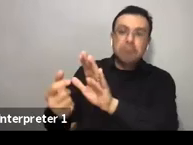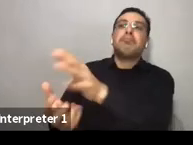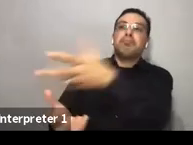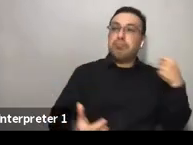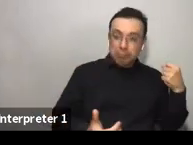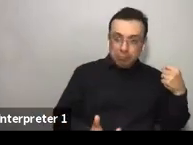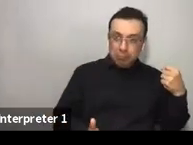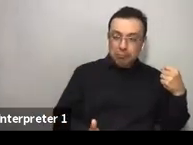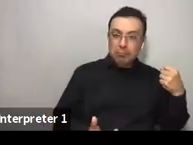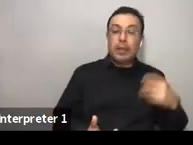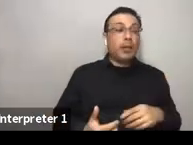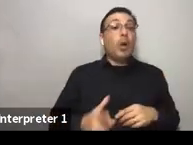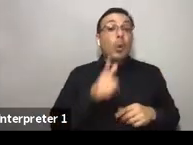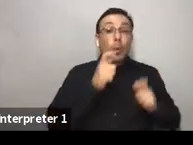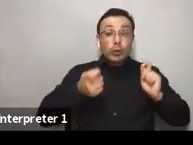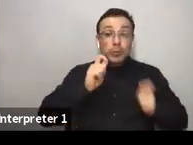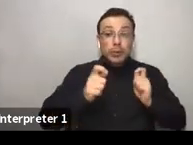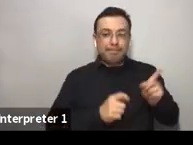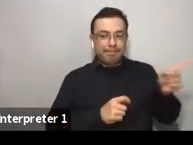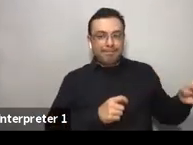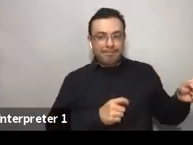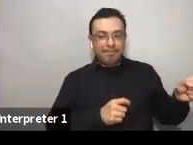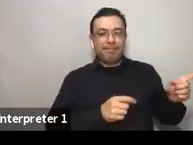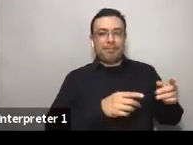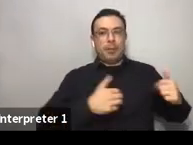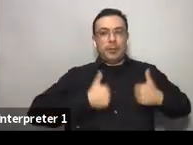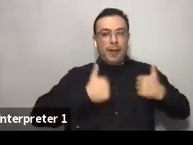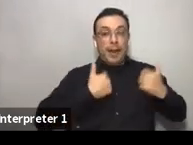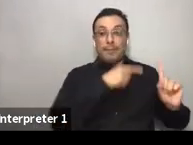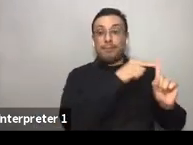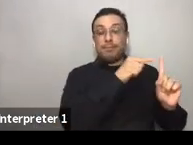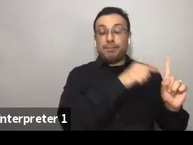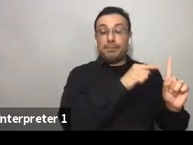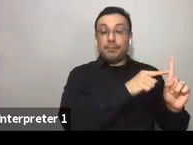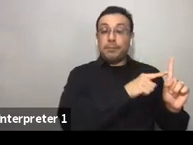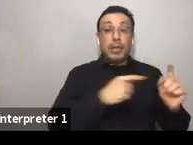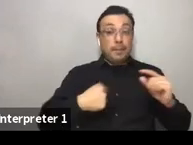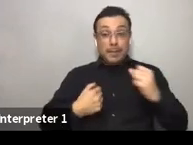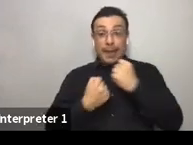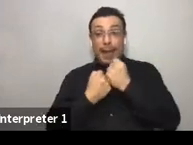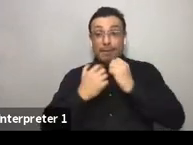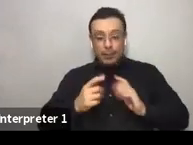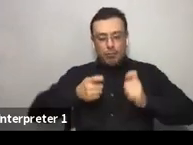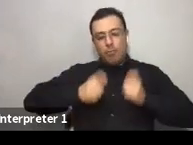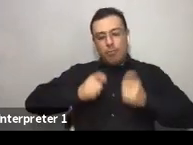advocate cannot change them. Those are also important elements of this.